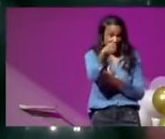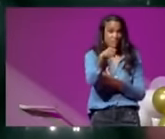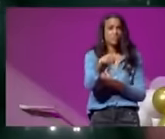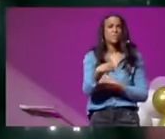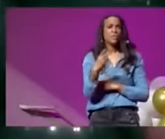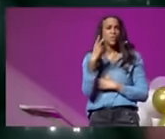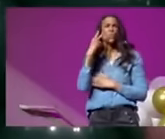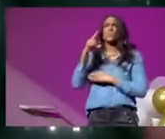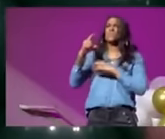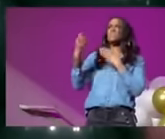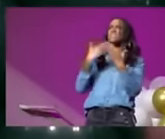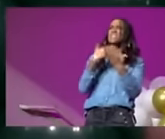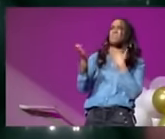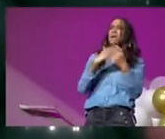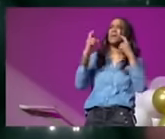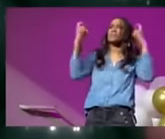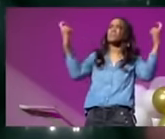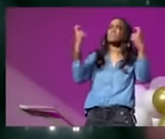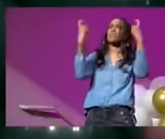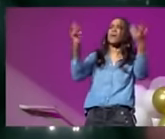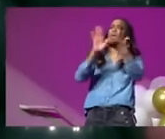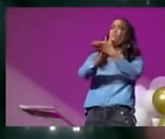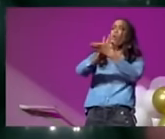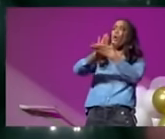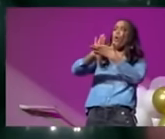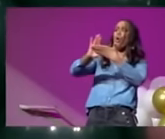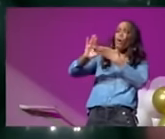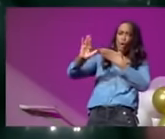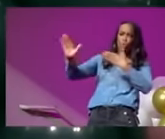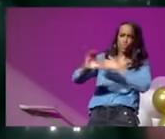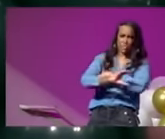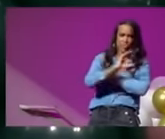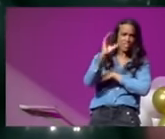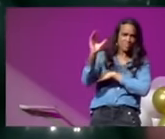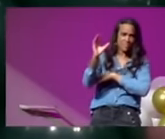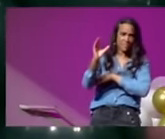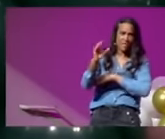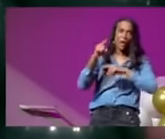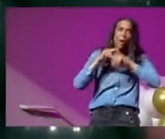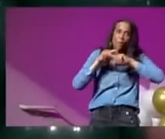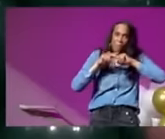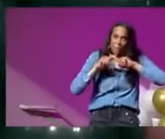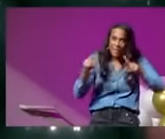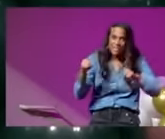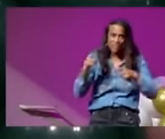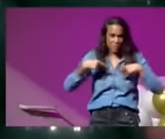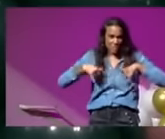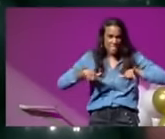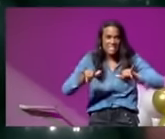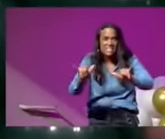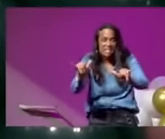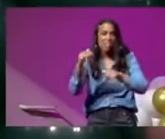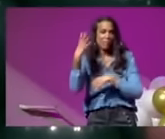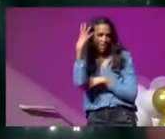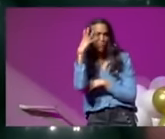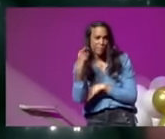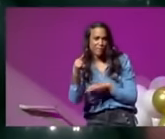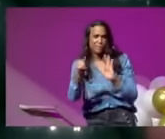are celebrating this holy season, there is hell in what is known as the Holy